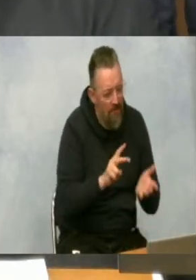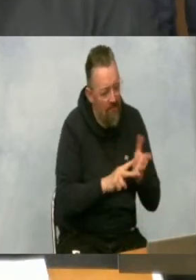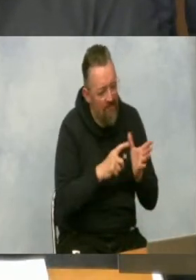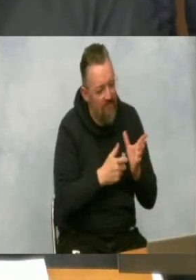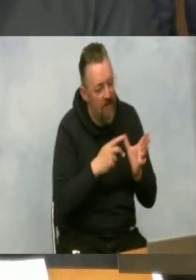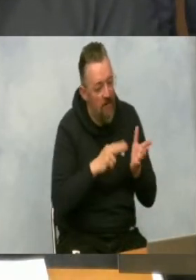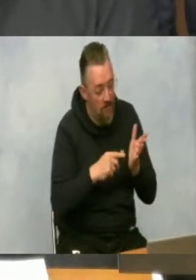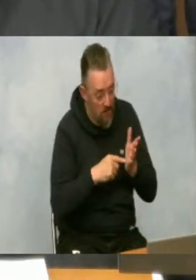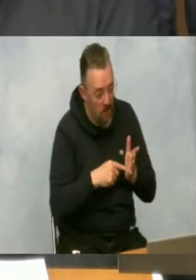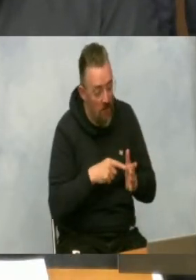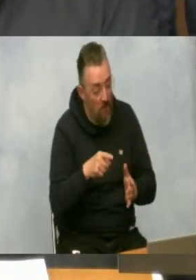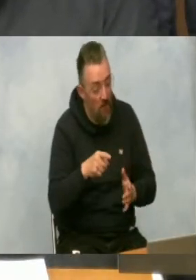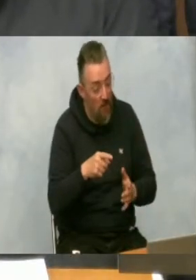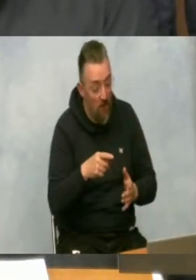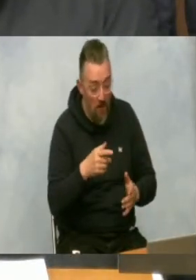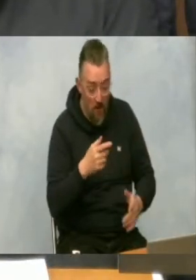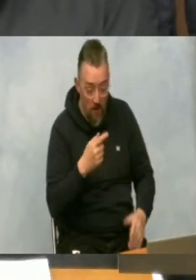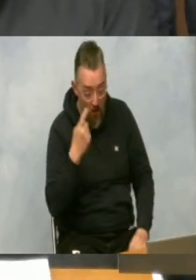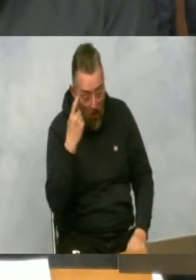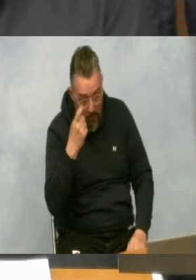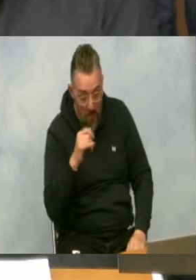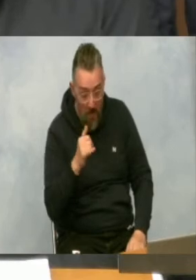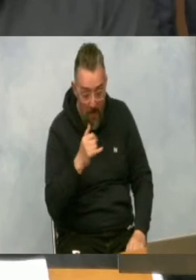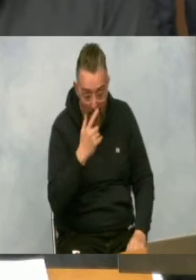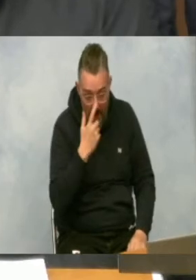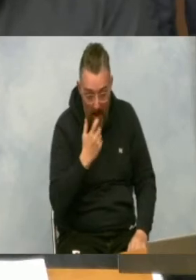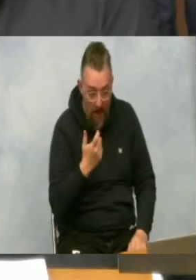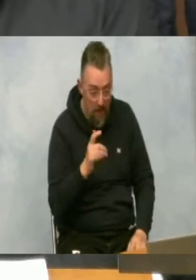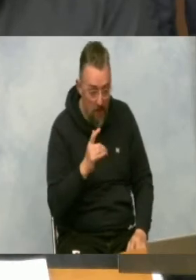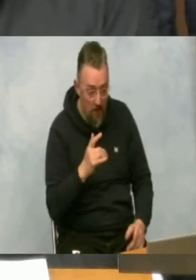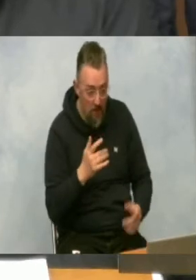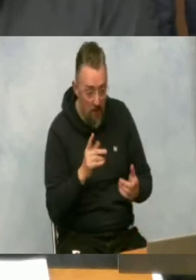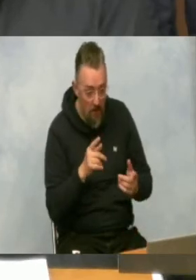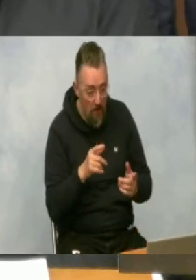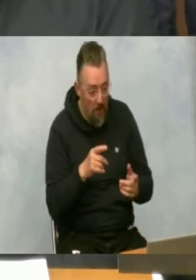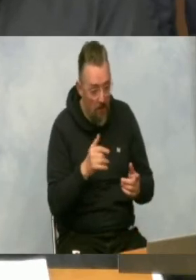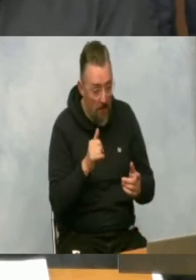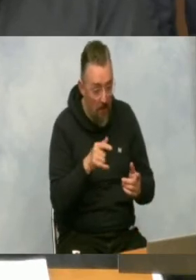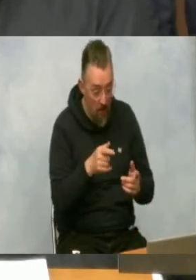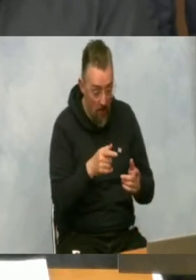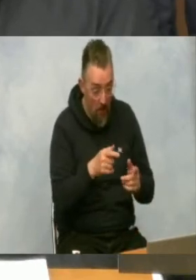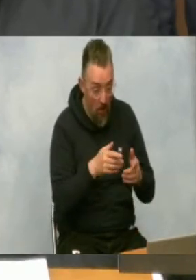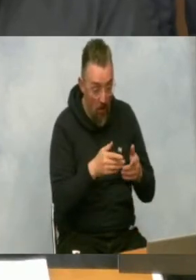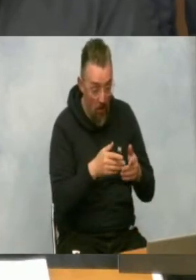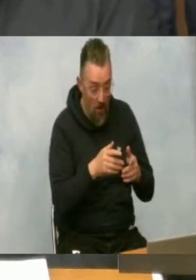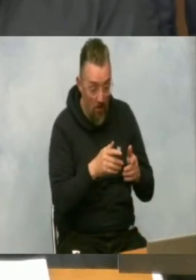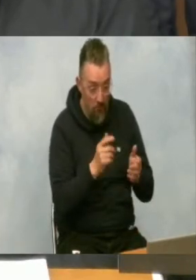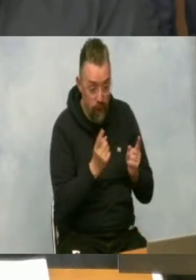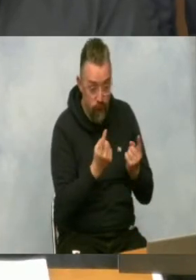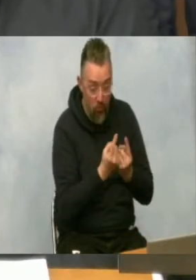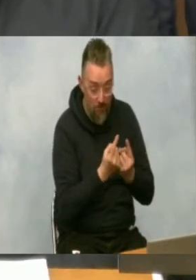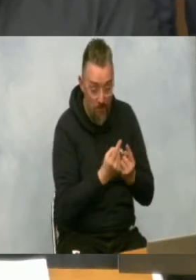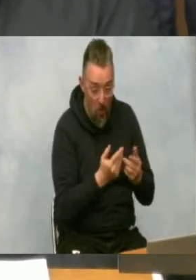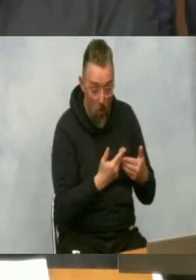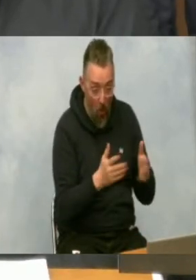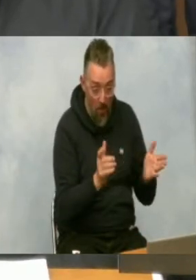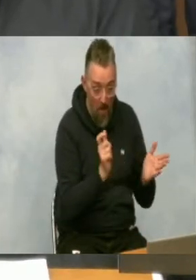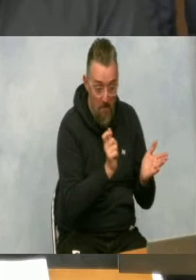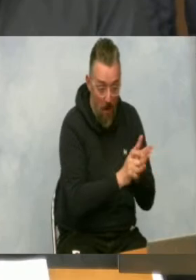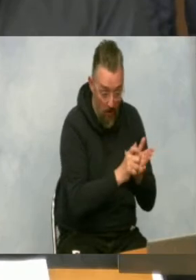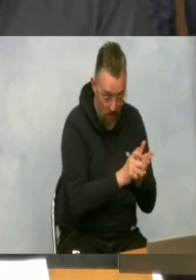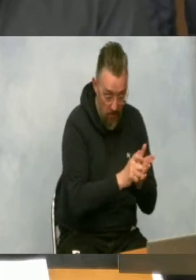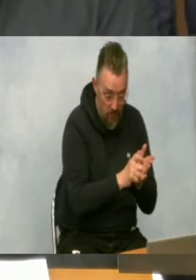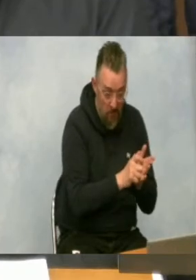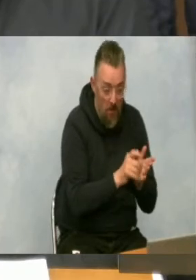any discretion could be offered in terms of where a property might be openly marketed and a sitting tenant being